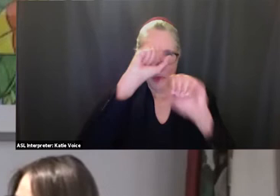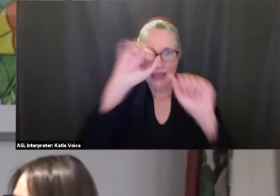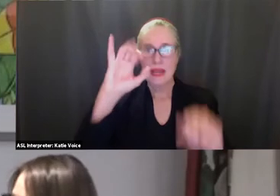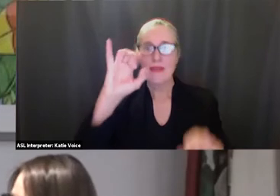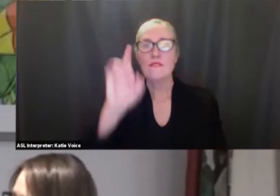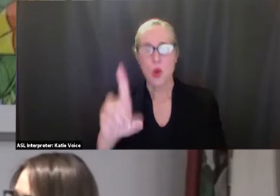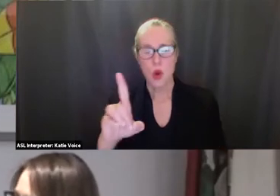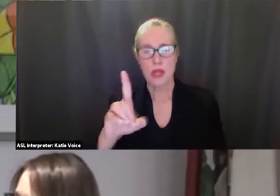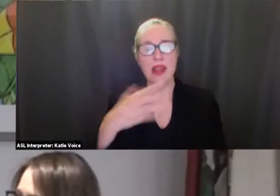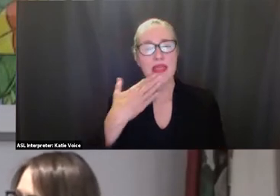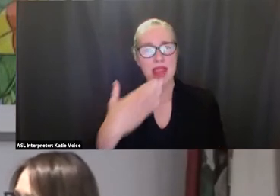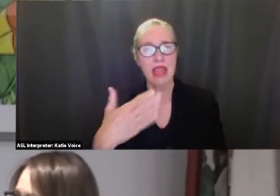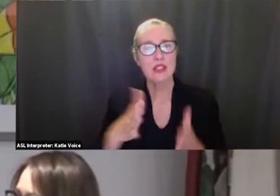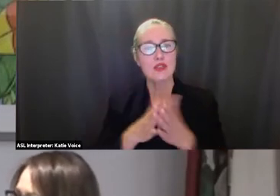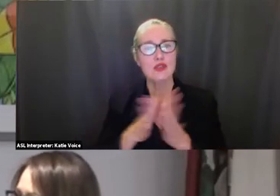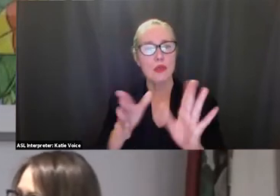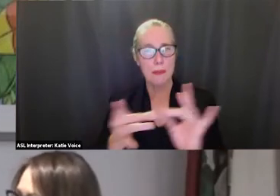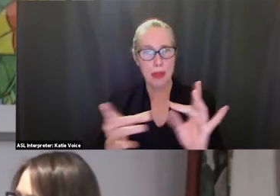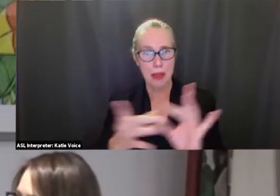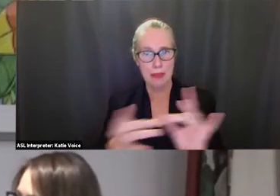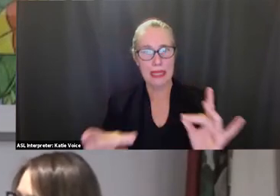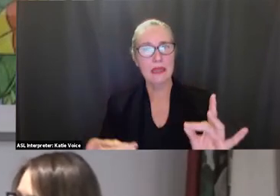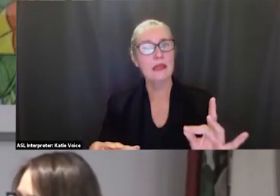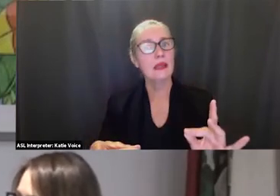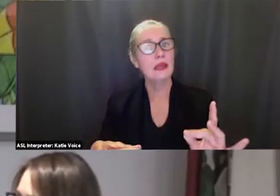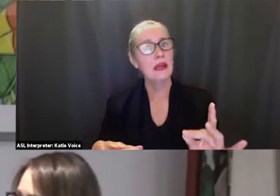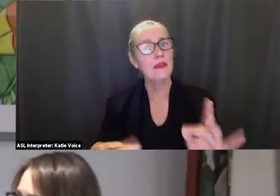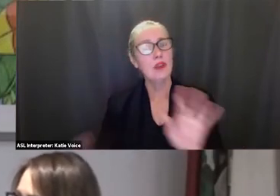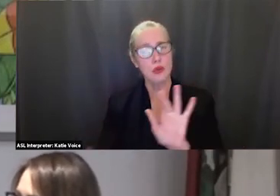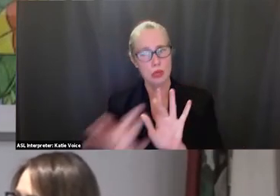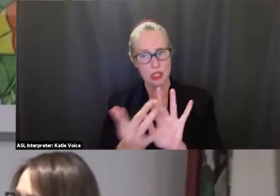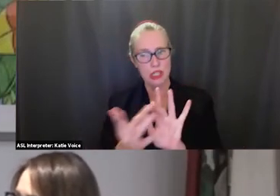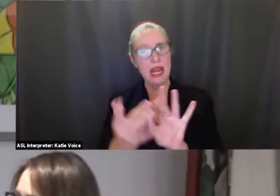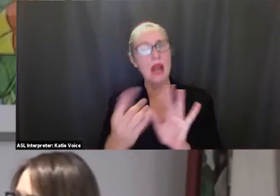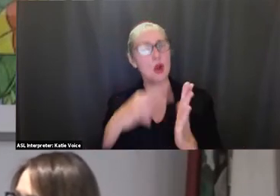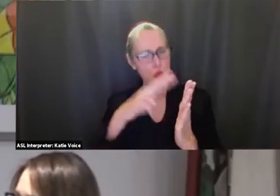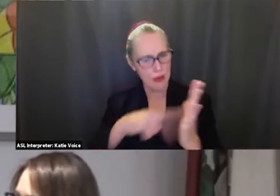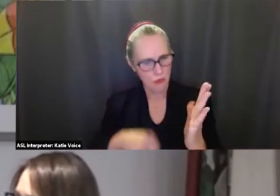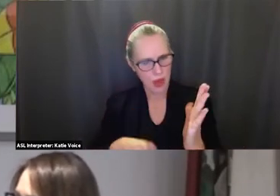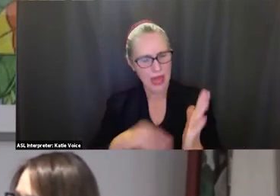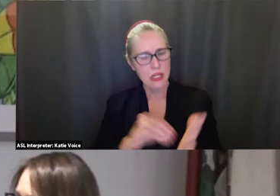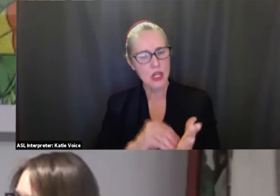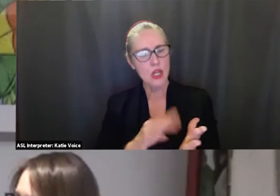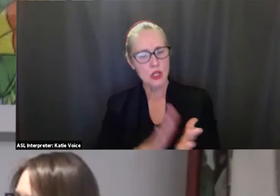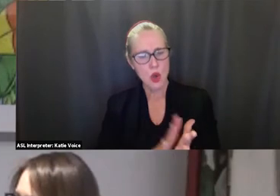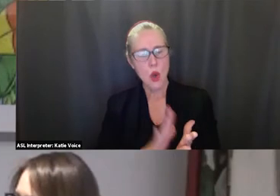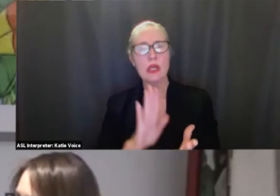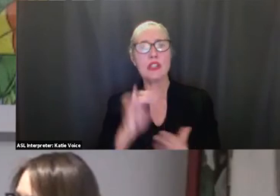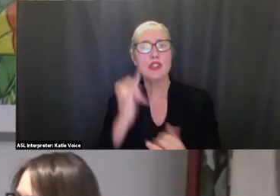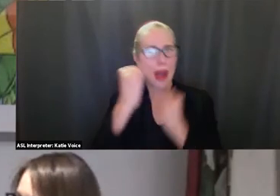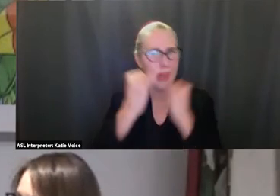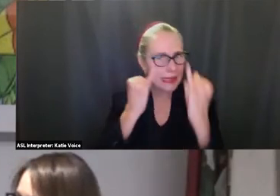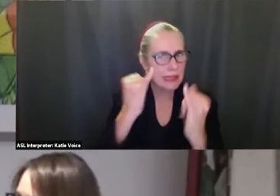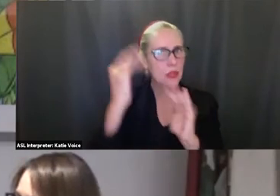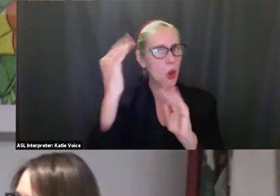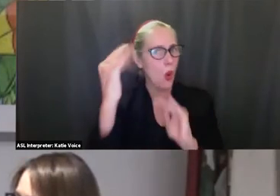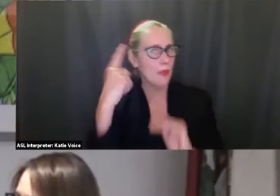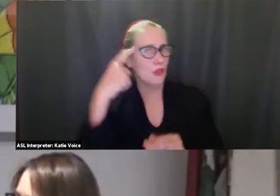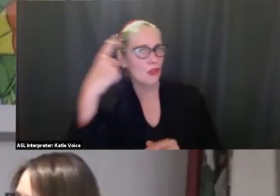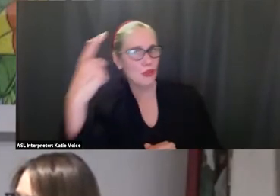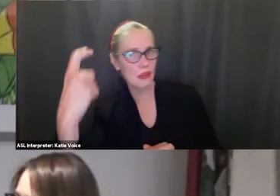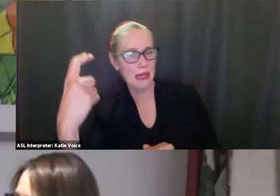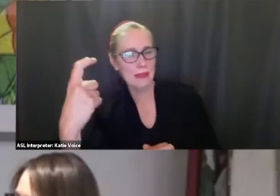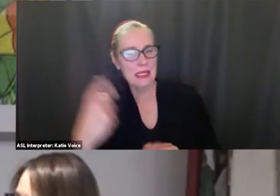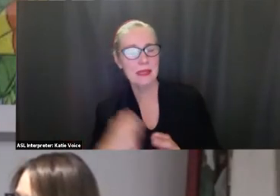read and noted your opinions your concerns your ideas your hopes and your dreams and now we will